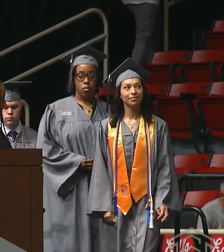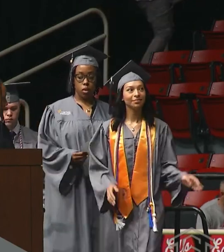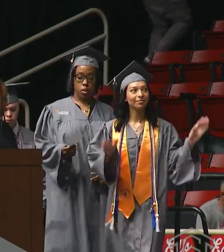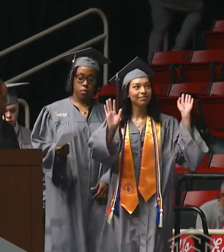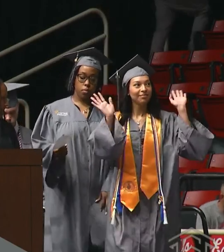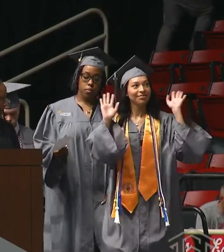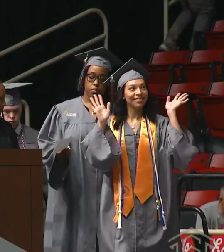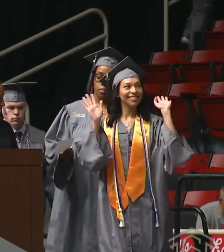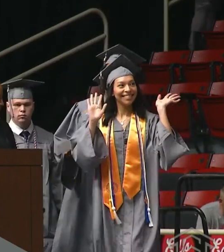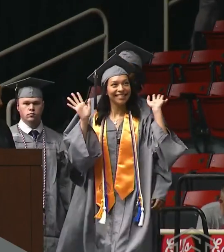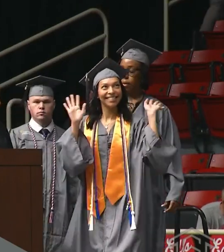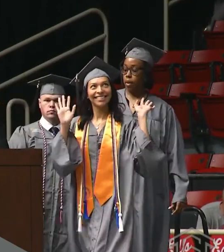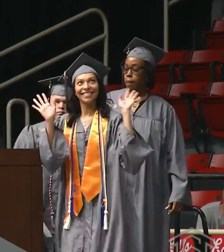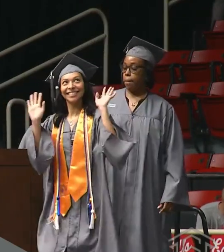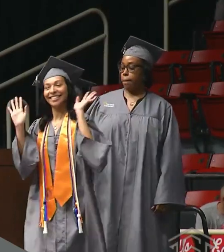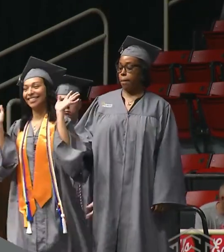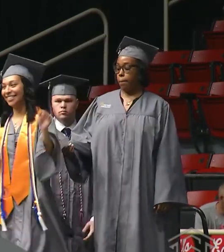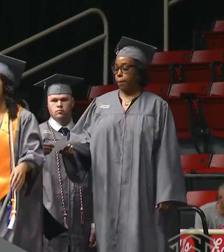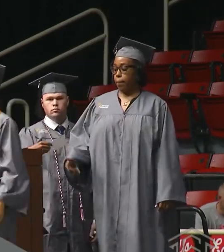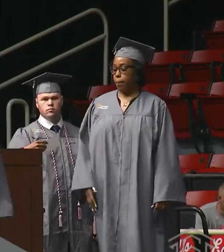Senya Vasquez.